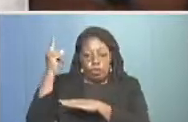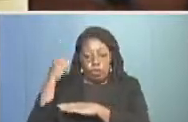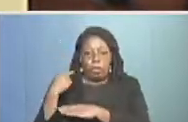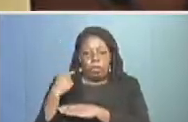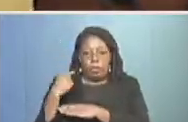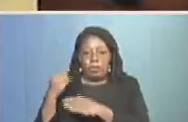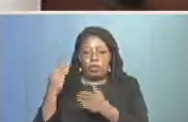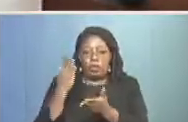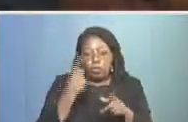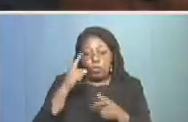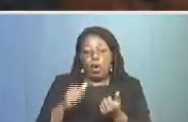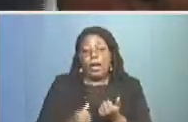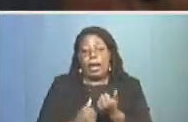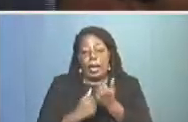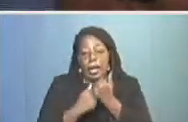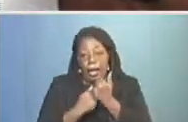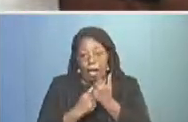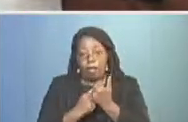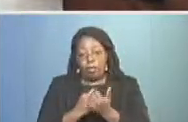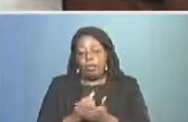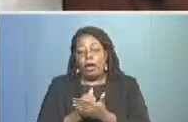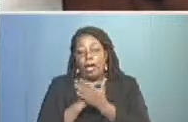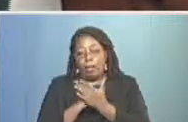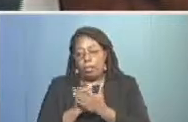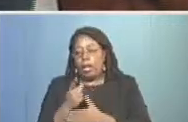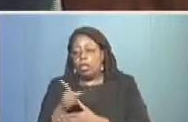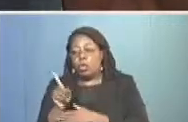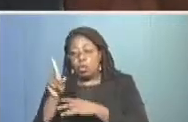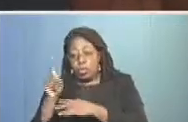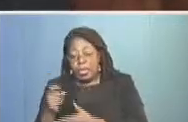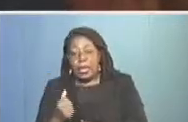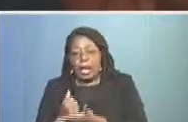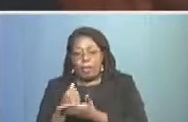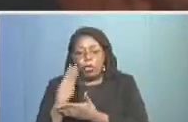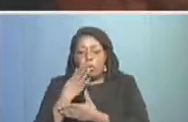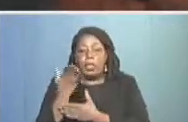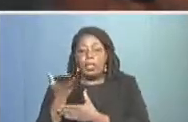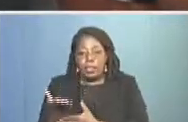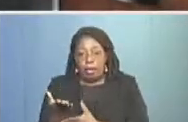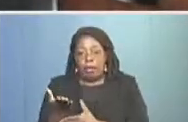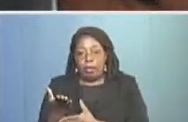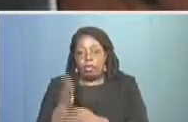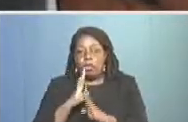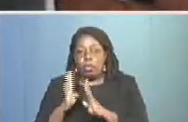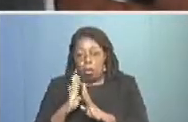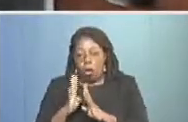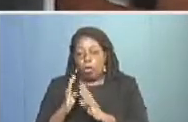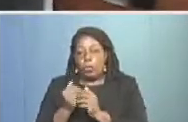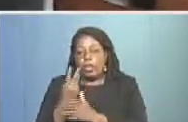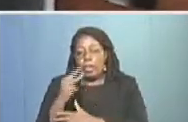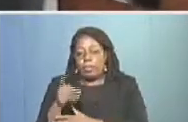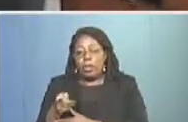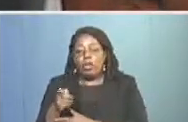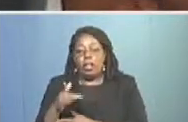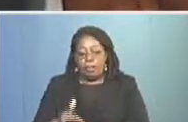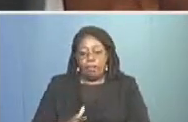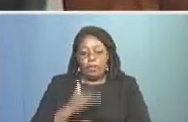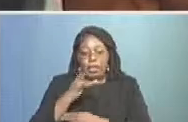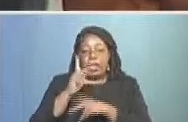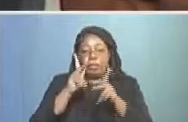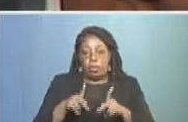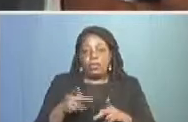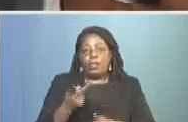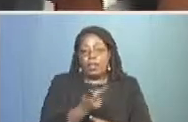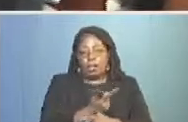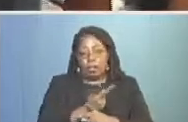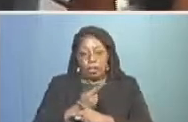Against Violence. And so I'm afraid don't know where to go. We'll be on the grounds to reach out to them so that they can know where to come and they can feel like somebody cares.